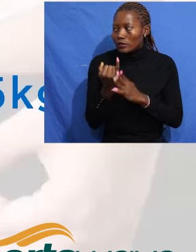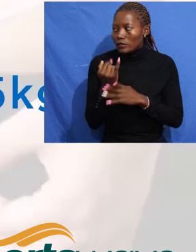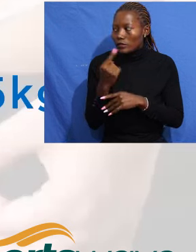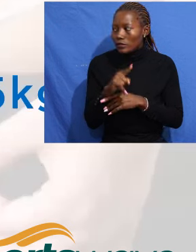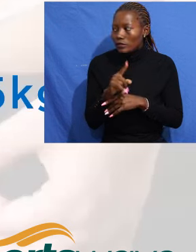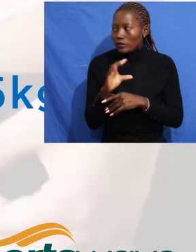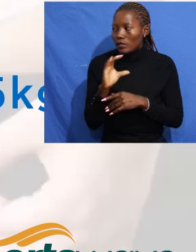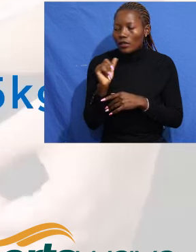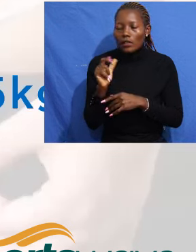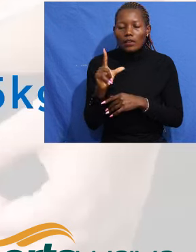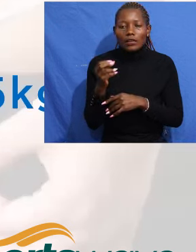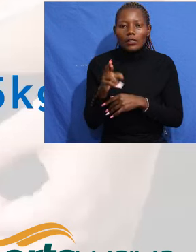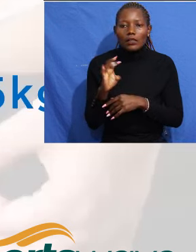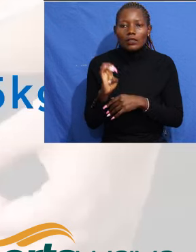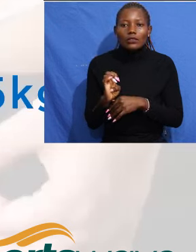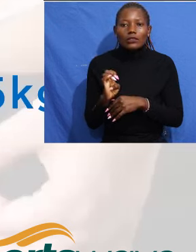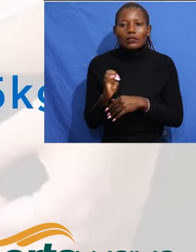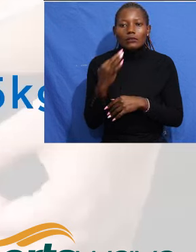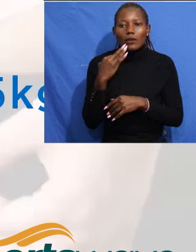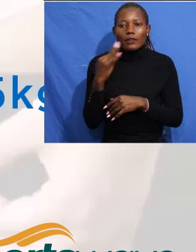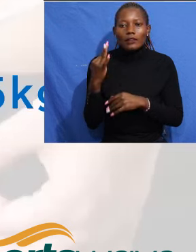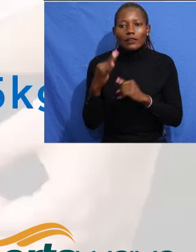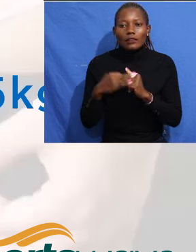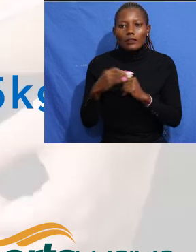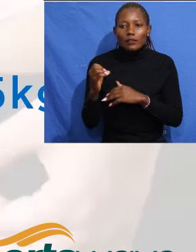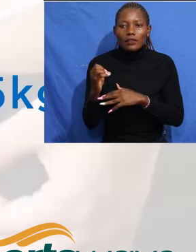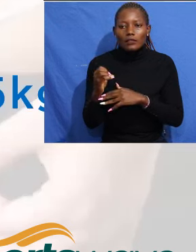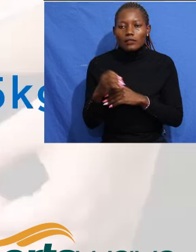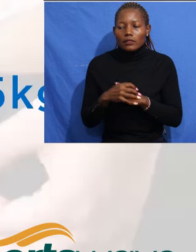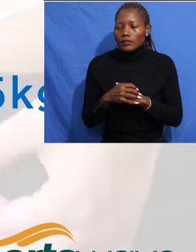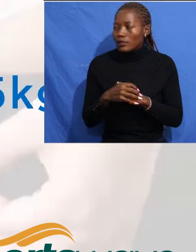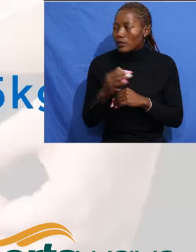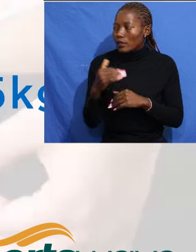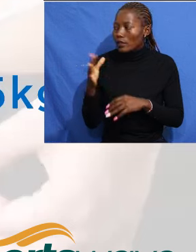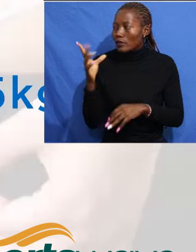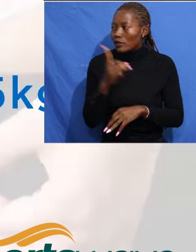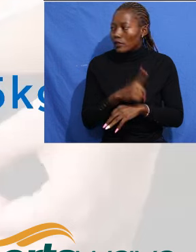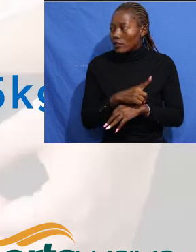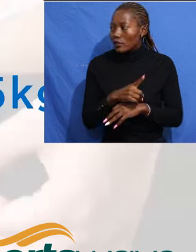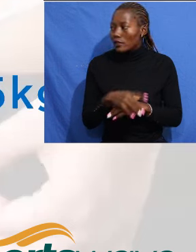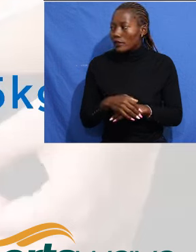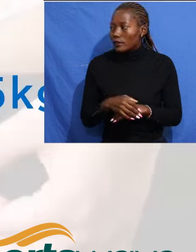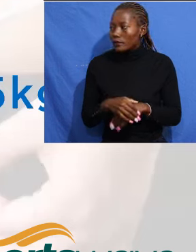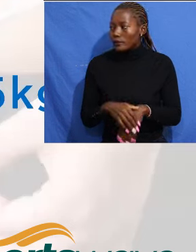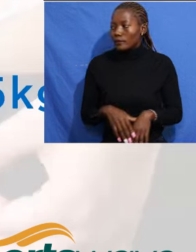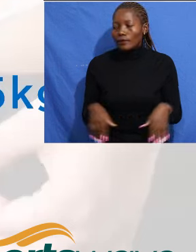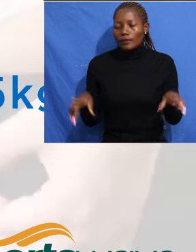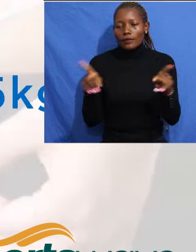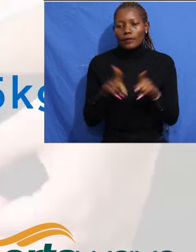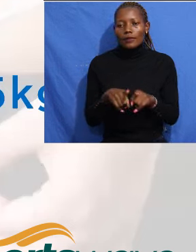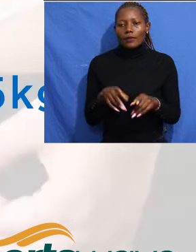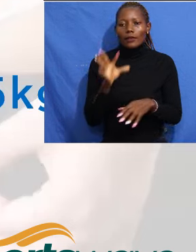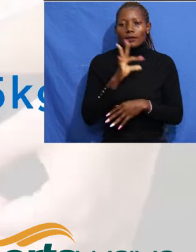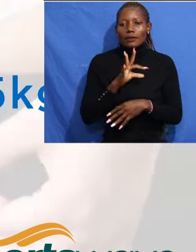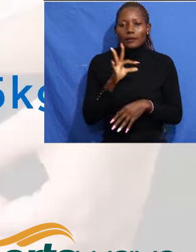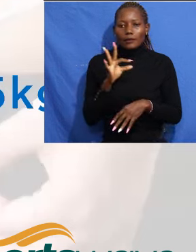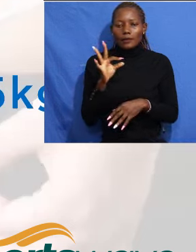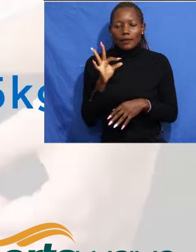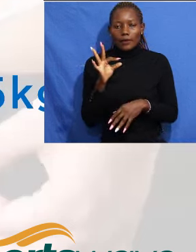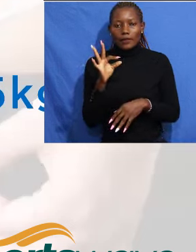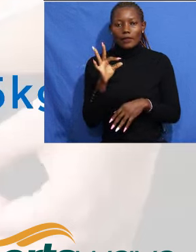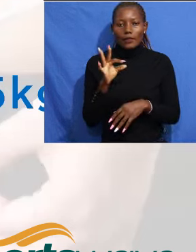intake by 308 kilocalories per day. And they gained, in 2 weeks, they